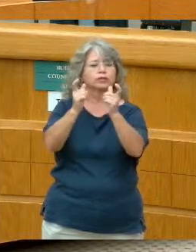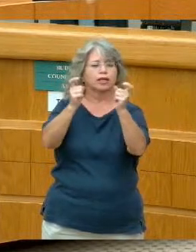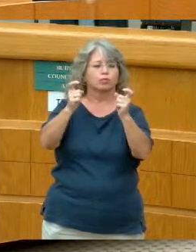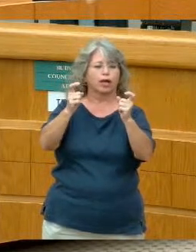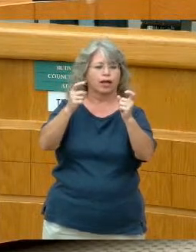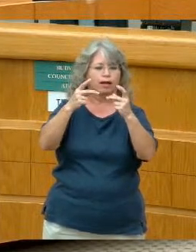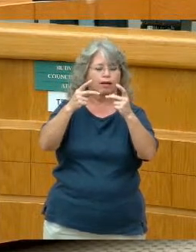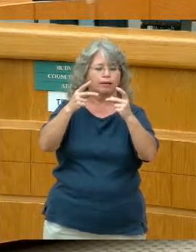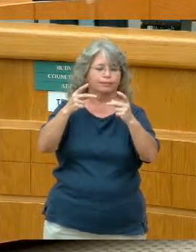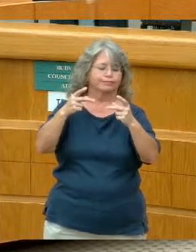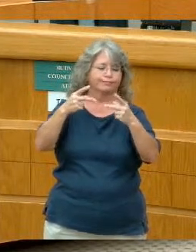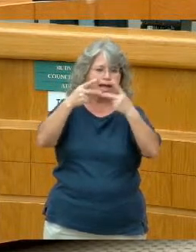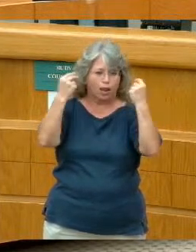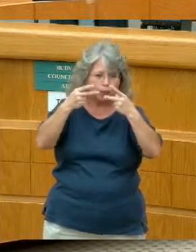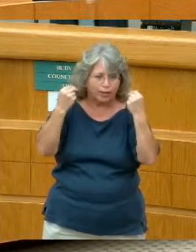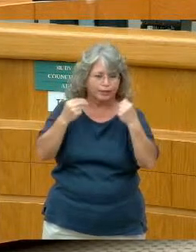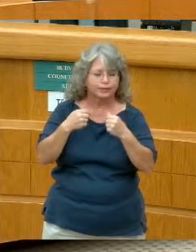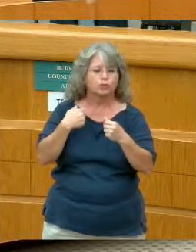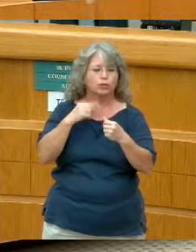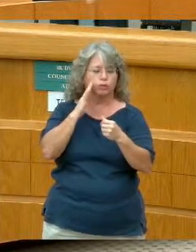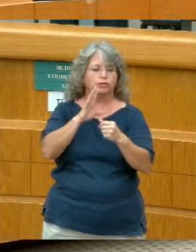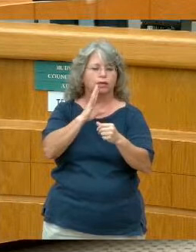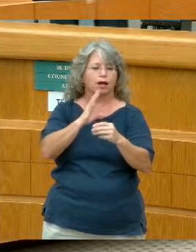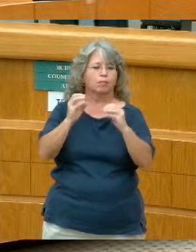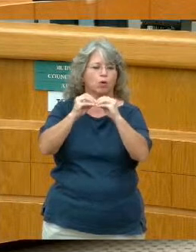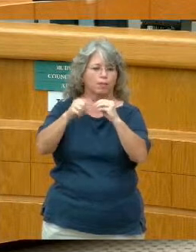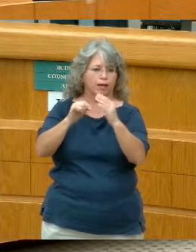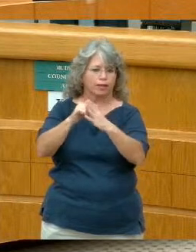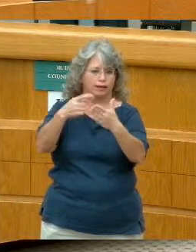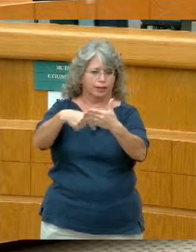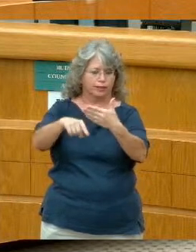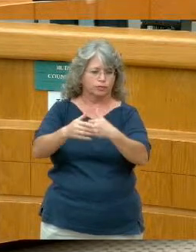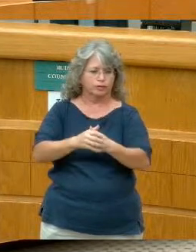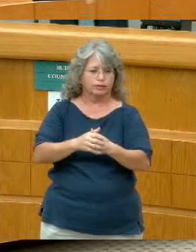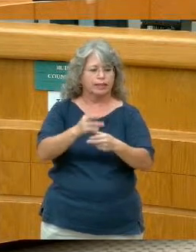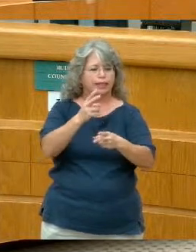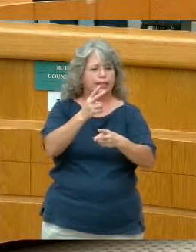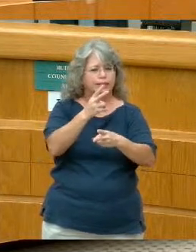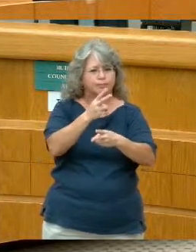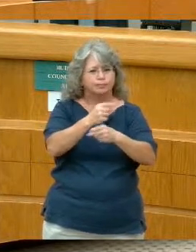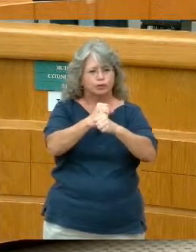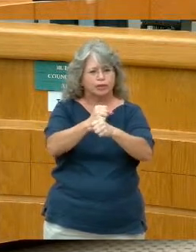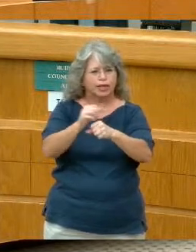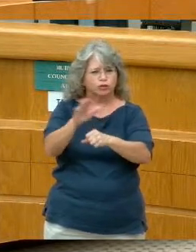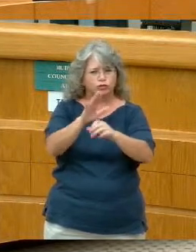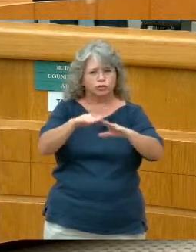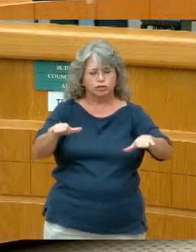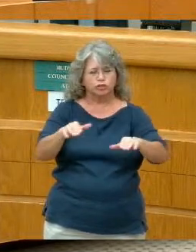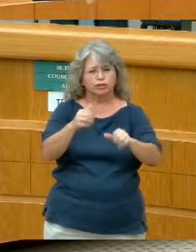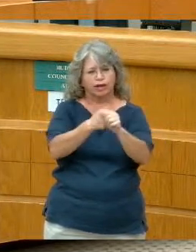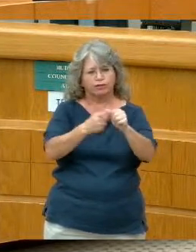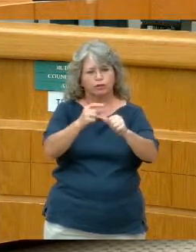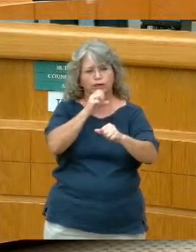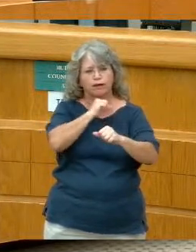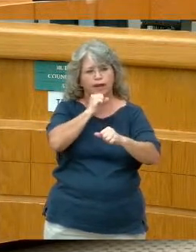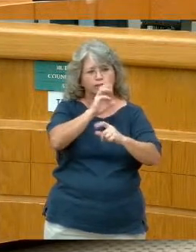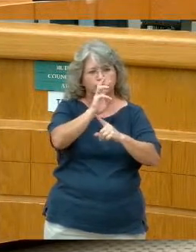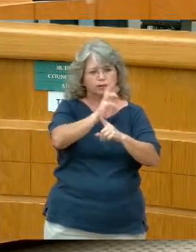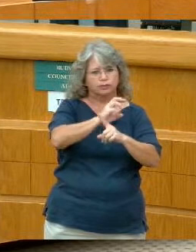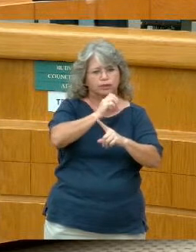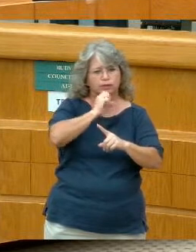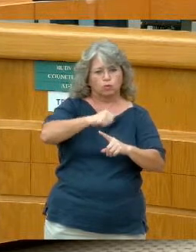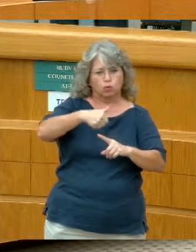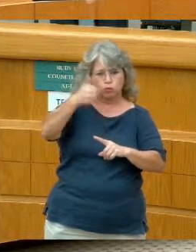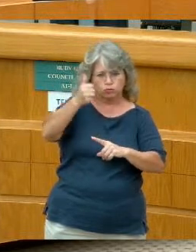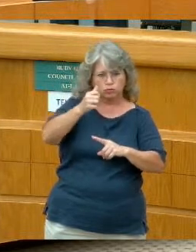we will be talking about that more next week. Safeguard your children. Everyone 6 months of age and older should be vaccinated as